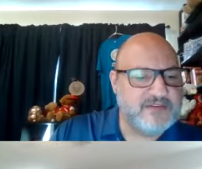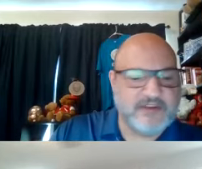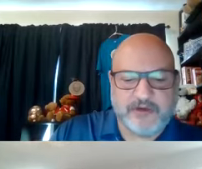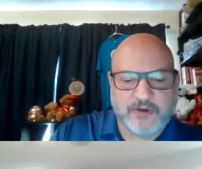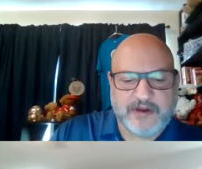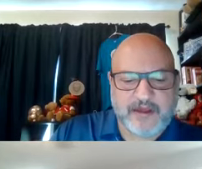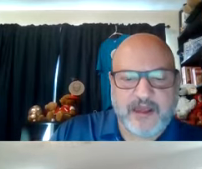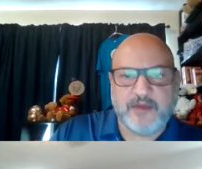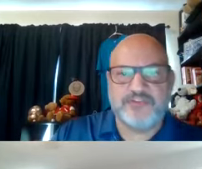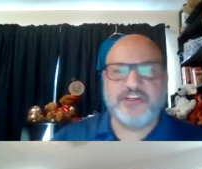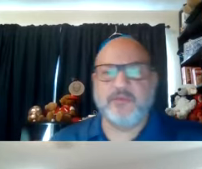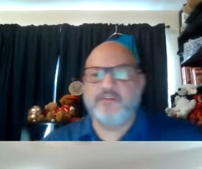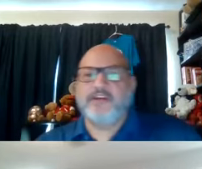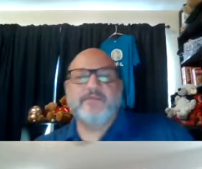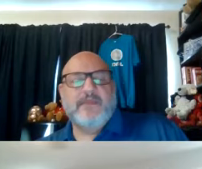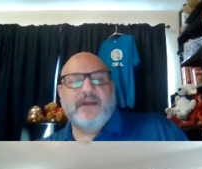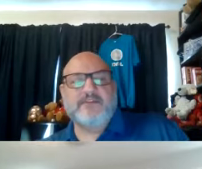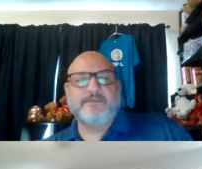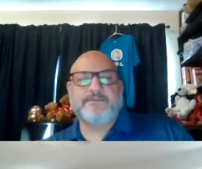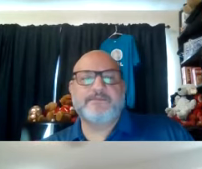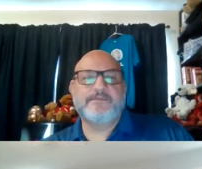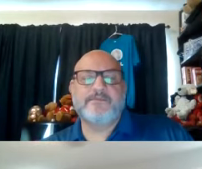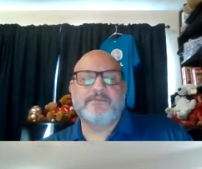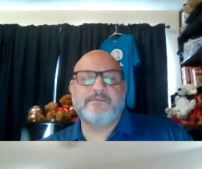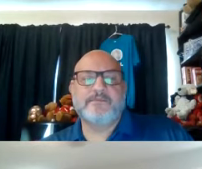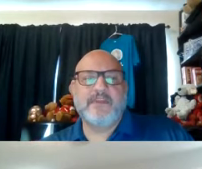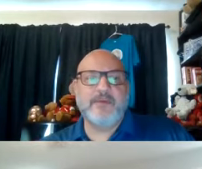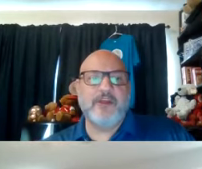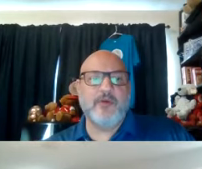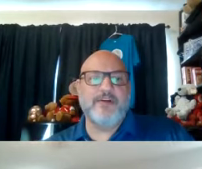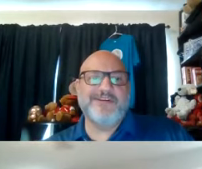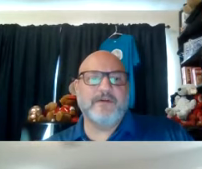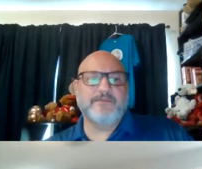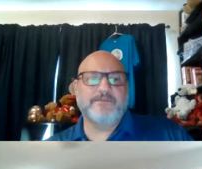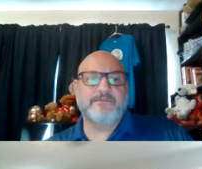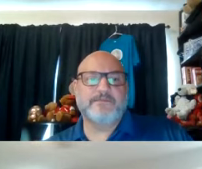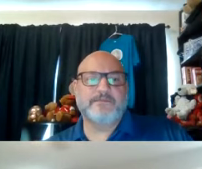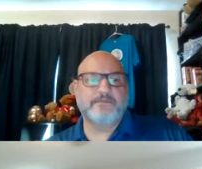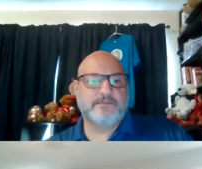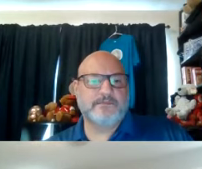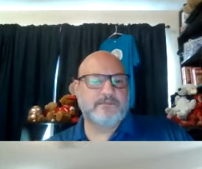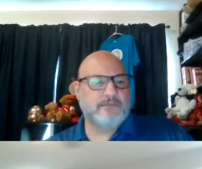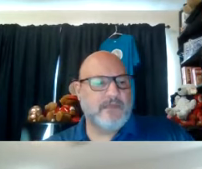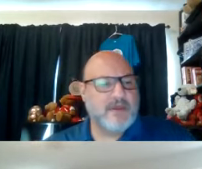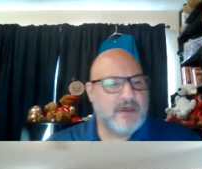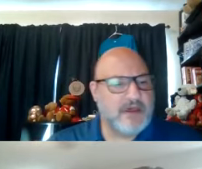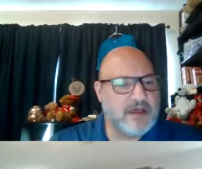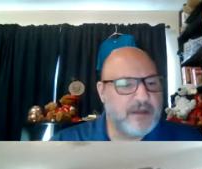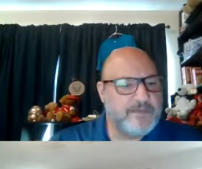And since Alina wrote it out, I will cheat and abbreviate. Excellent. Give me another way they're different.